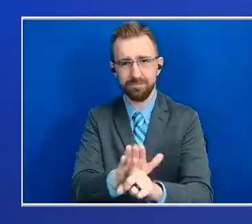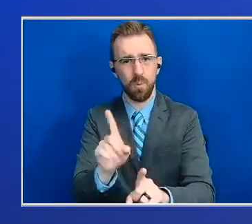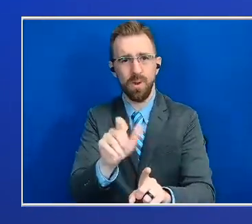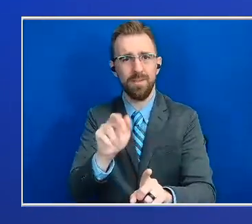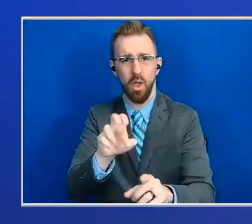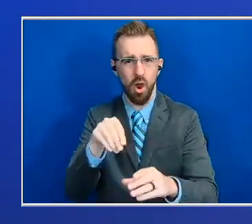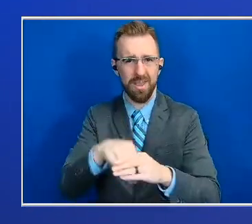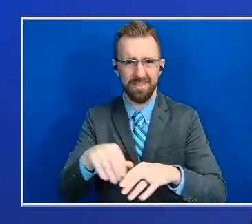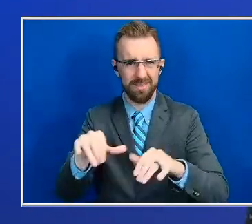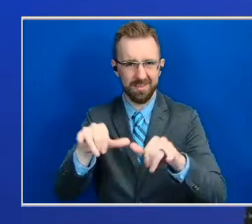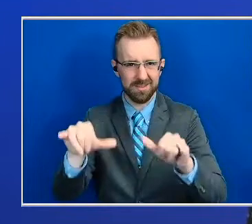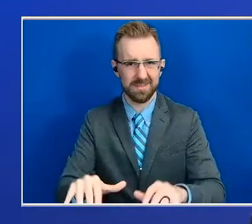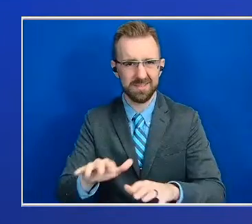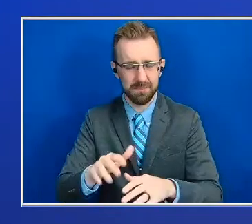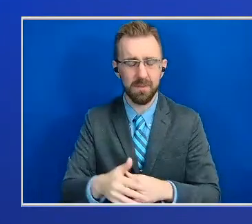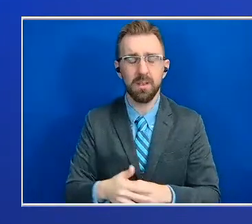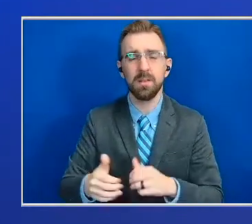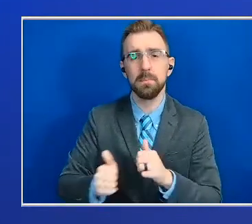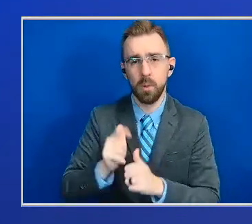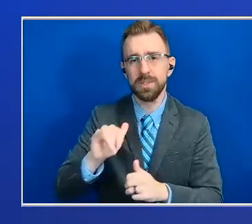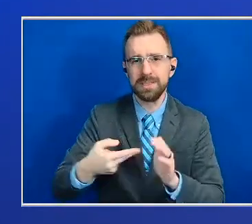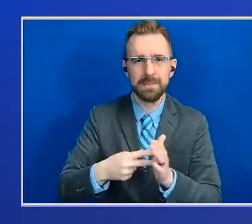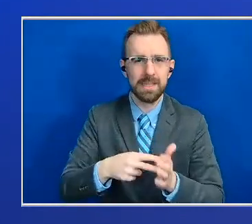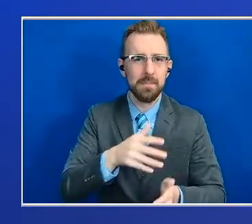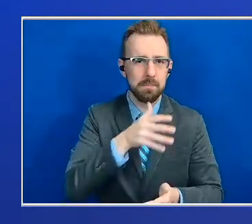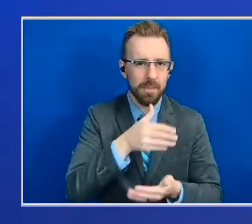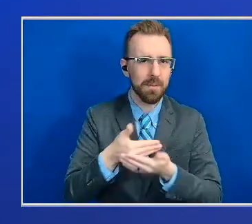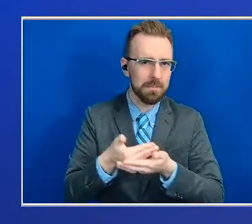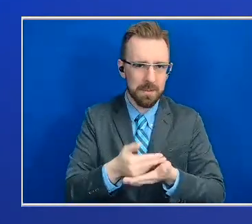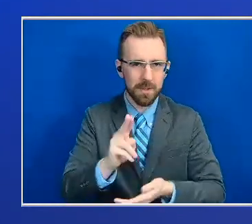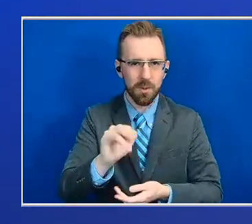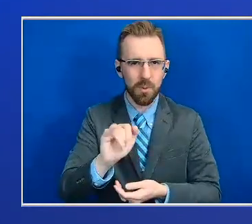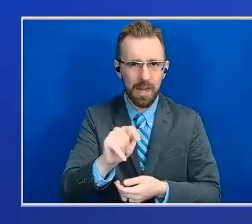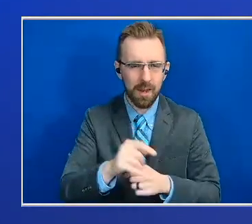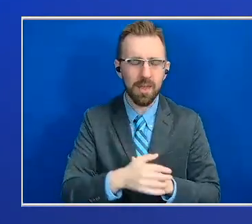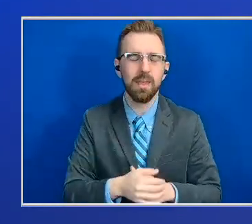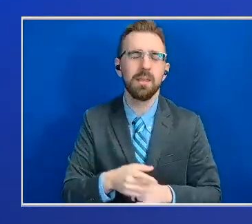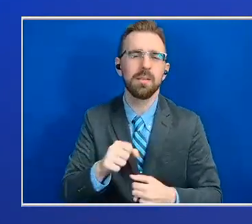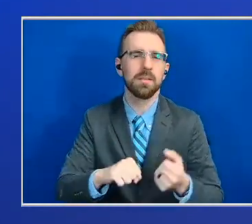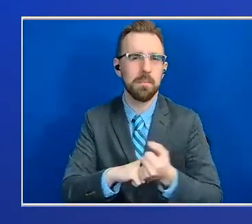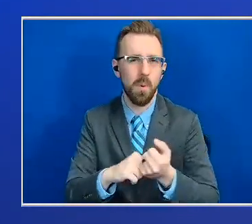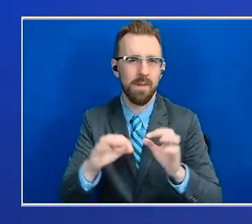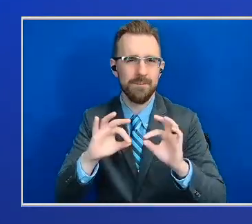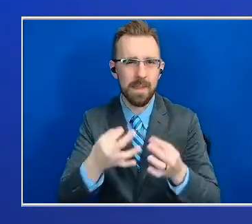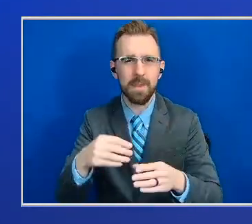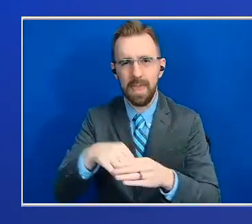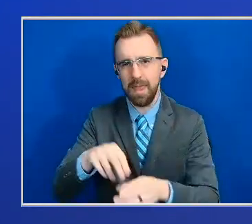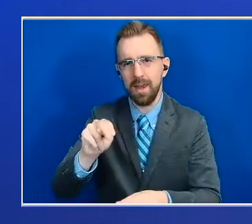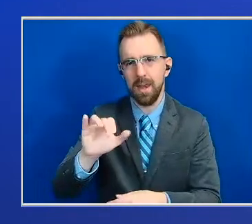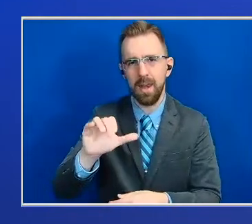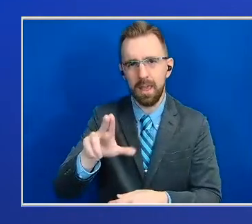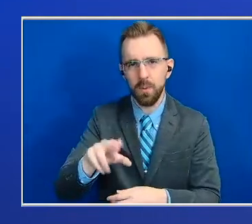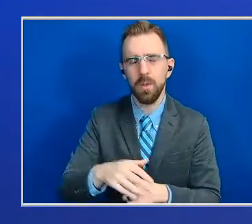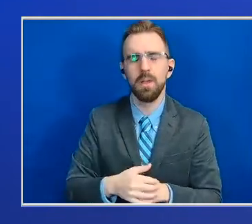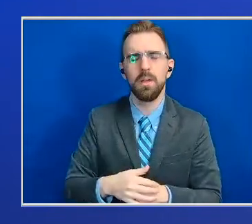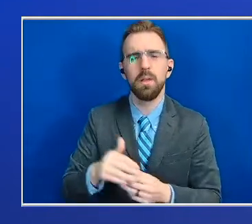amount of the time that is on our mother-baby unit. It is supporting those families in the NICU. Oftentimes, say with Anderson being born